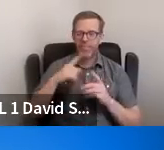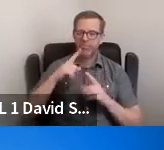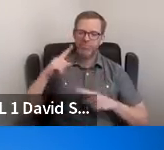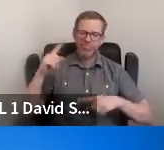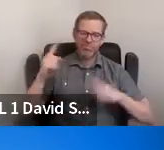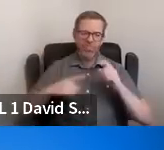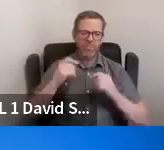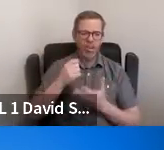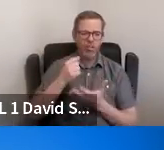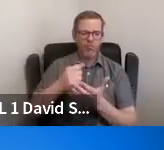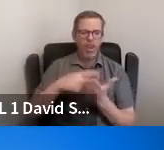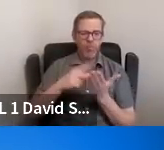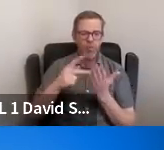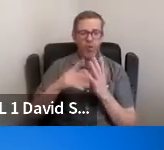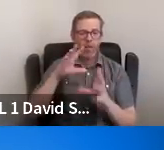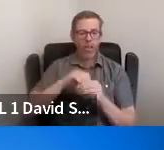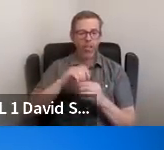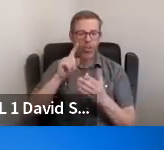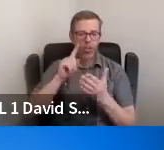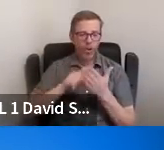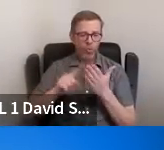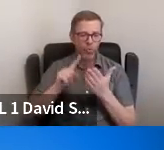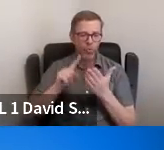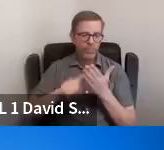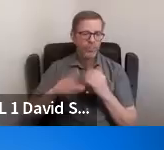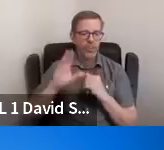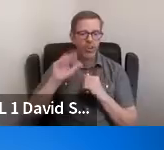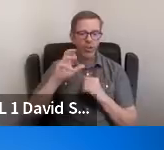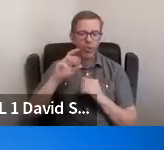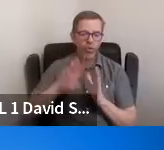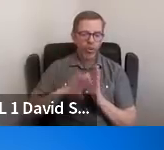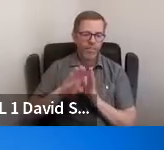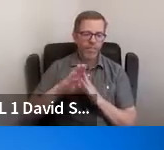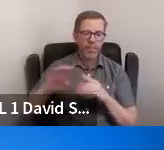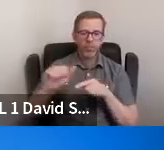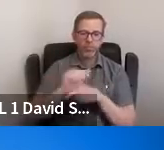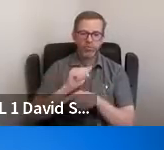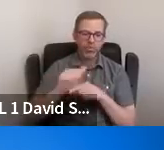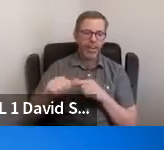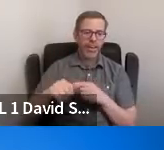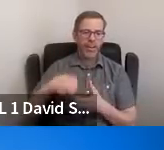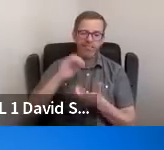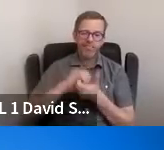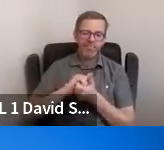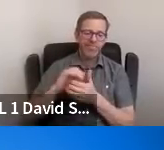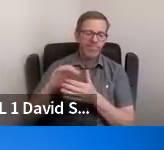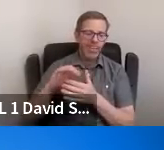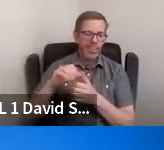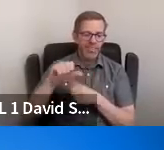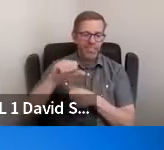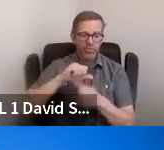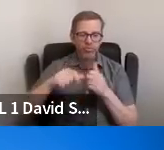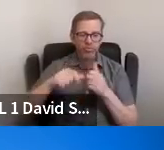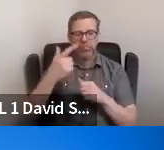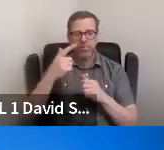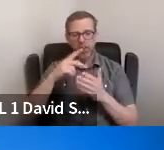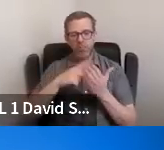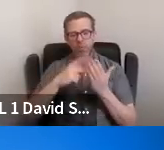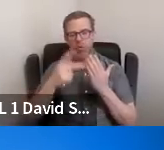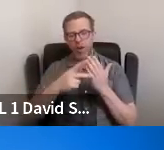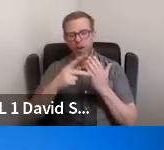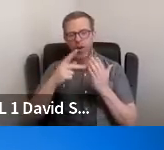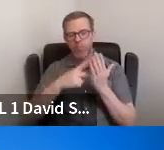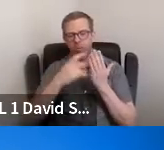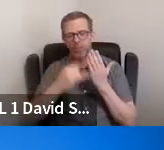programs, including research, career development, training, fellowship, program project and center grants, and resource